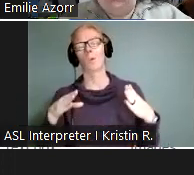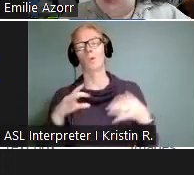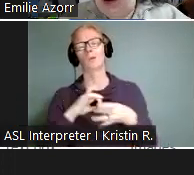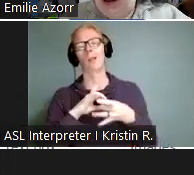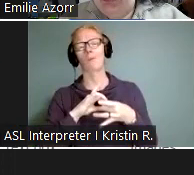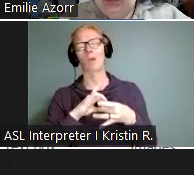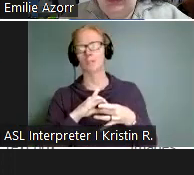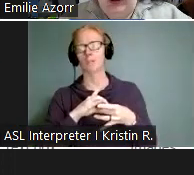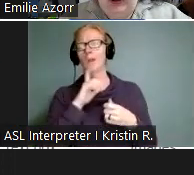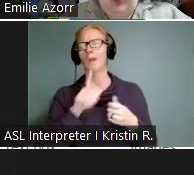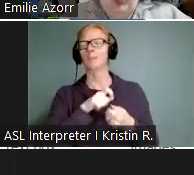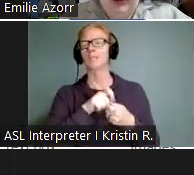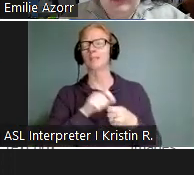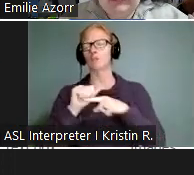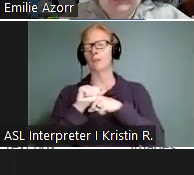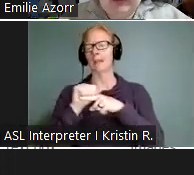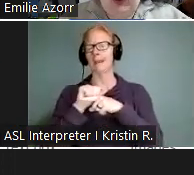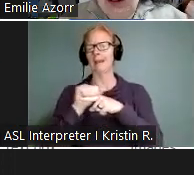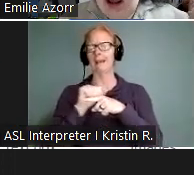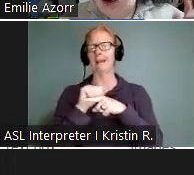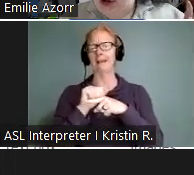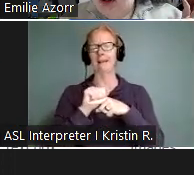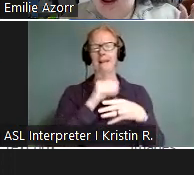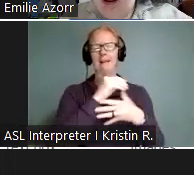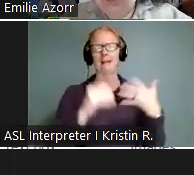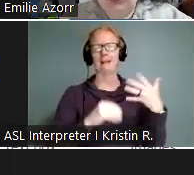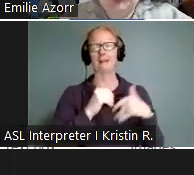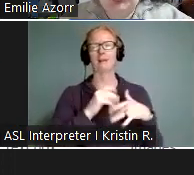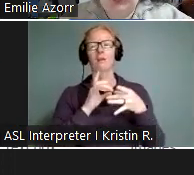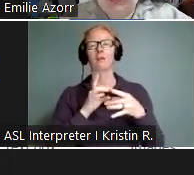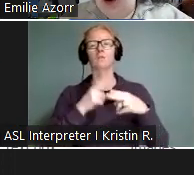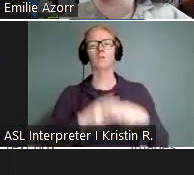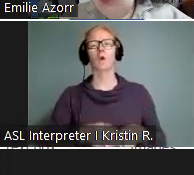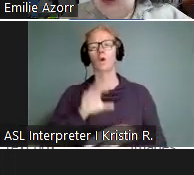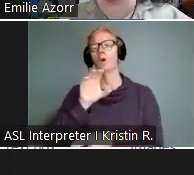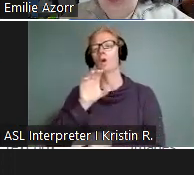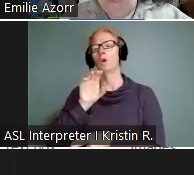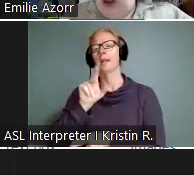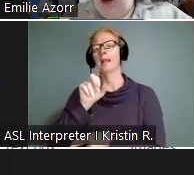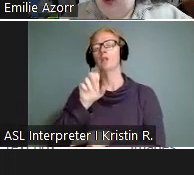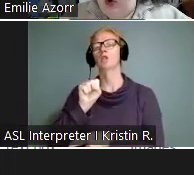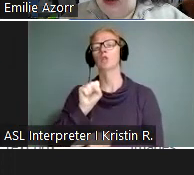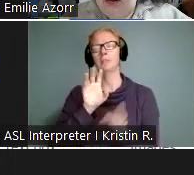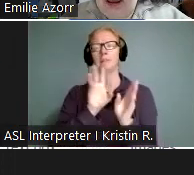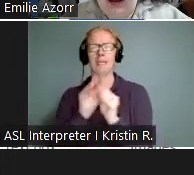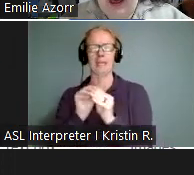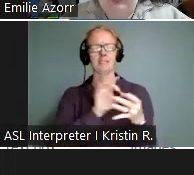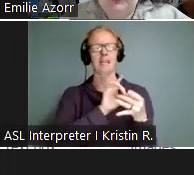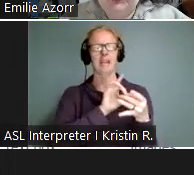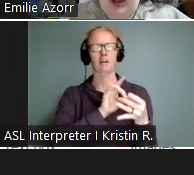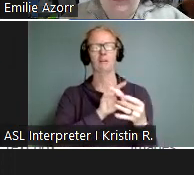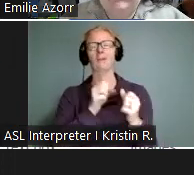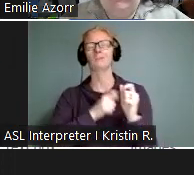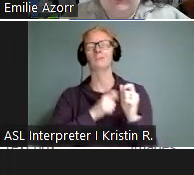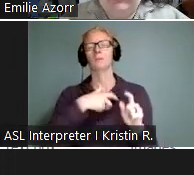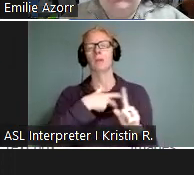a series of trainings. One of these was called Connectors Meetings, which we tried to host about quarterly, and